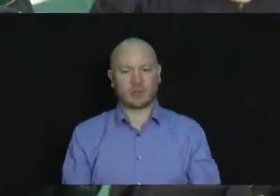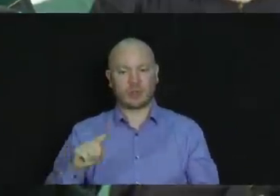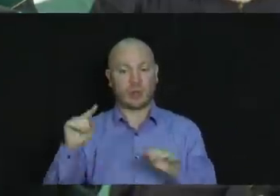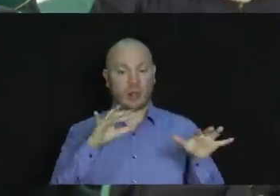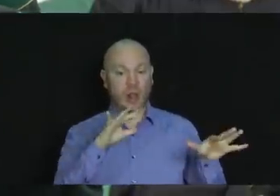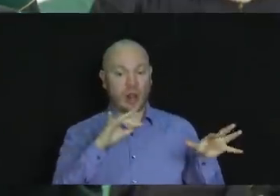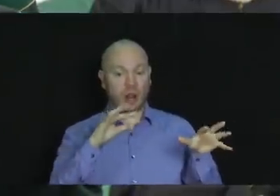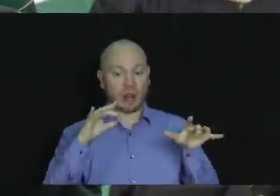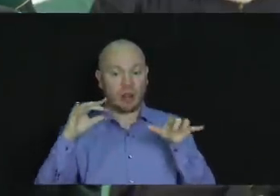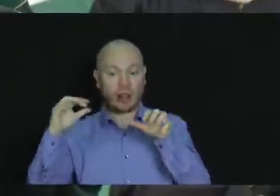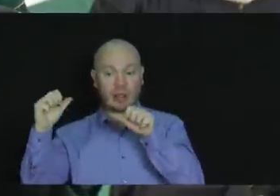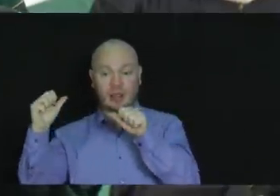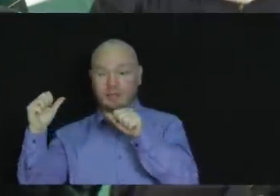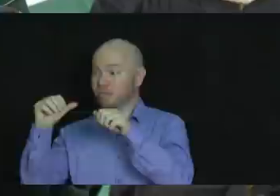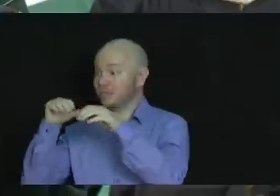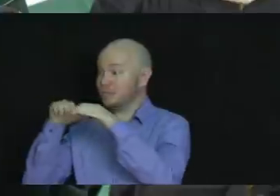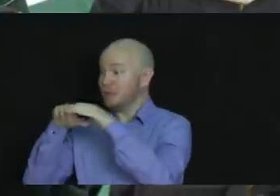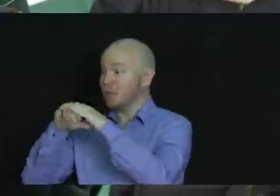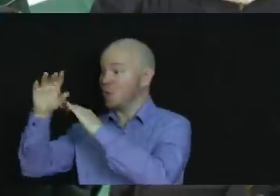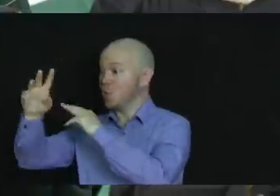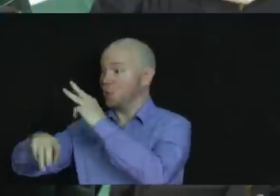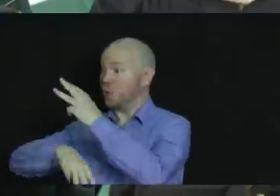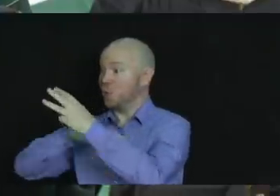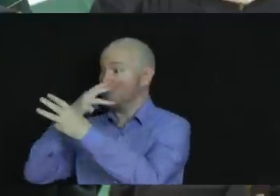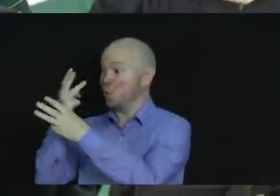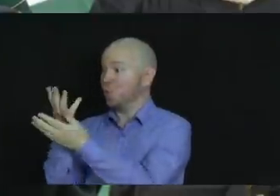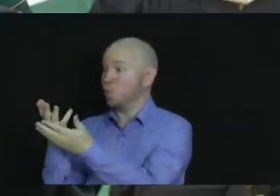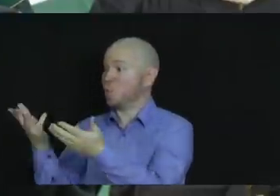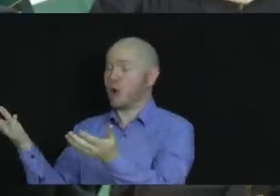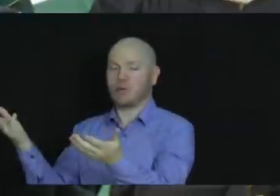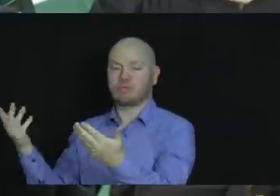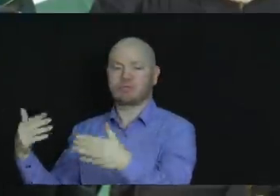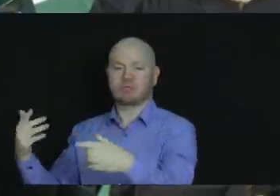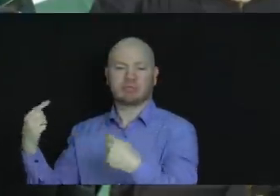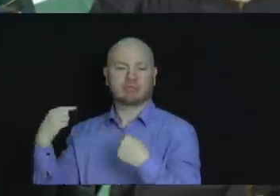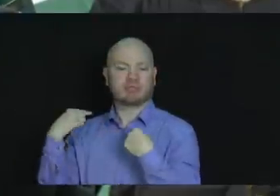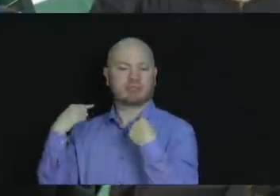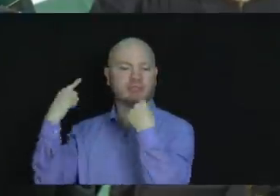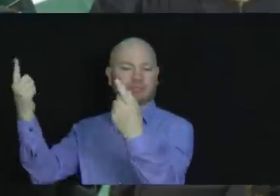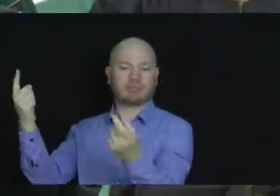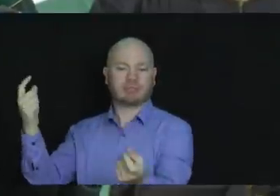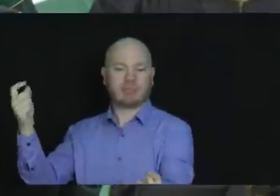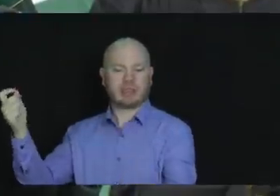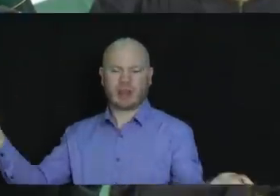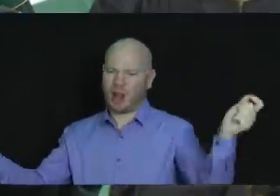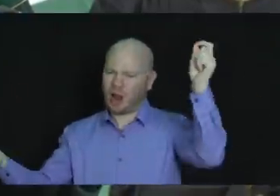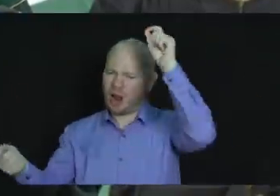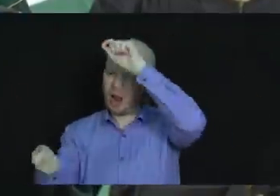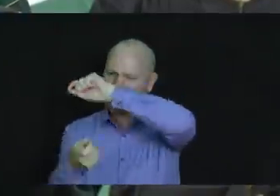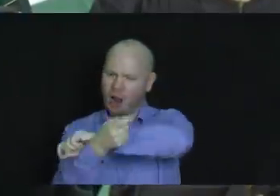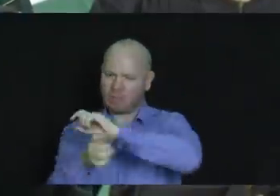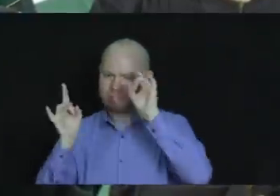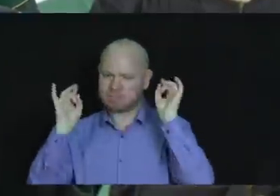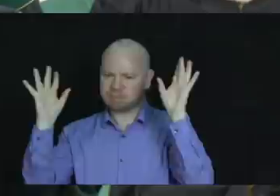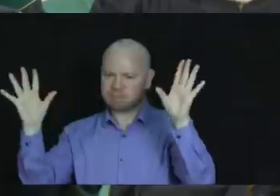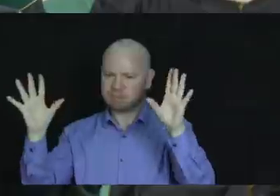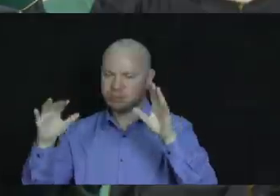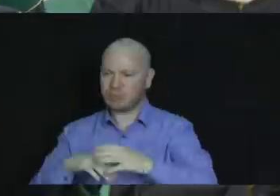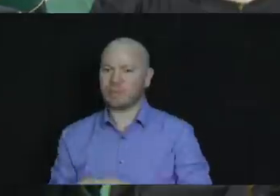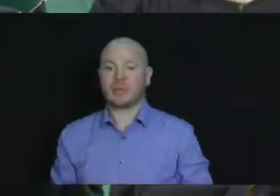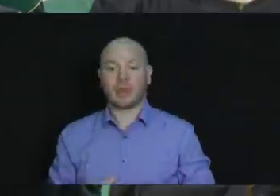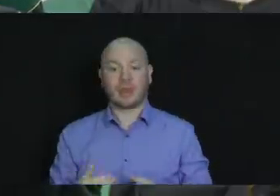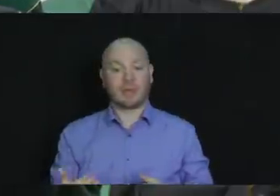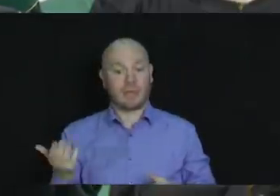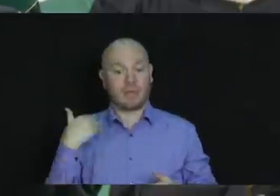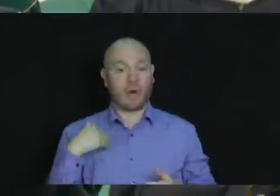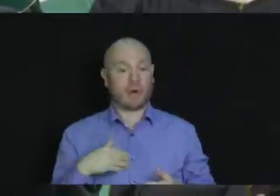you enter has undergone enormous changes. So much of what seemed predetermined now appears